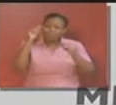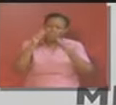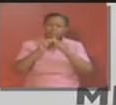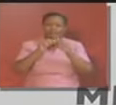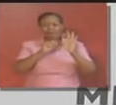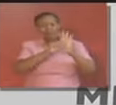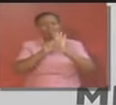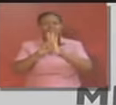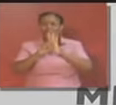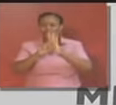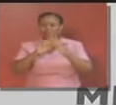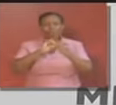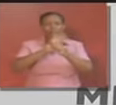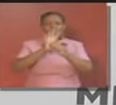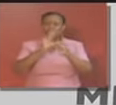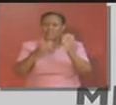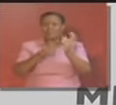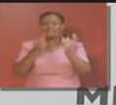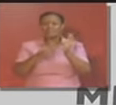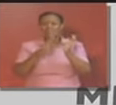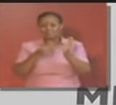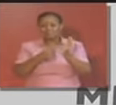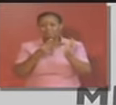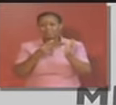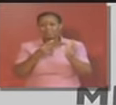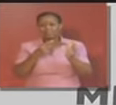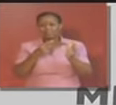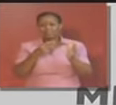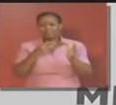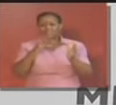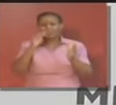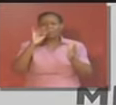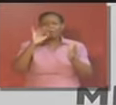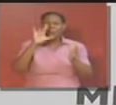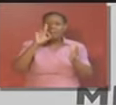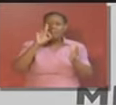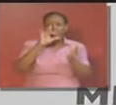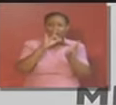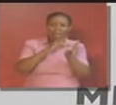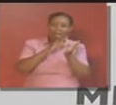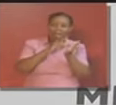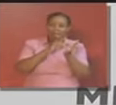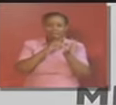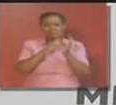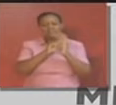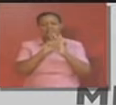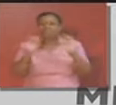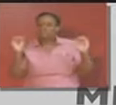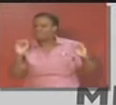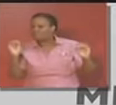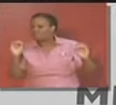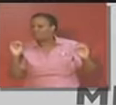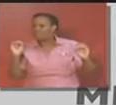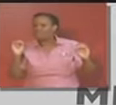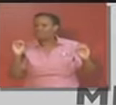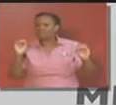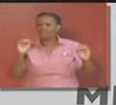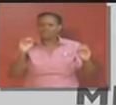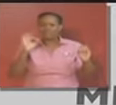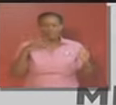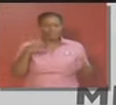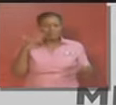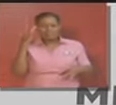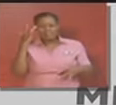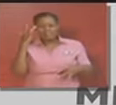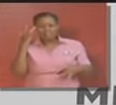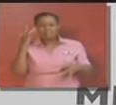mild. Sometimes you have no symptoms. But if you are ill, please stay at home. Wash your hands often with soap and